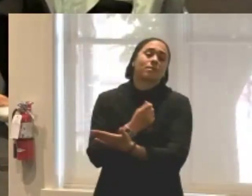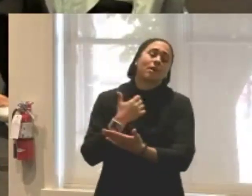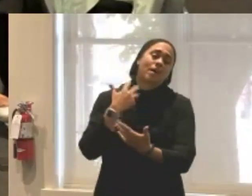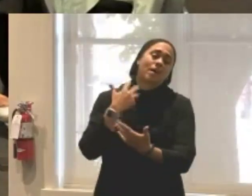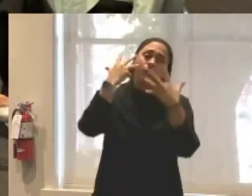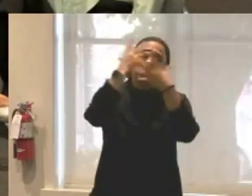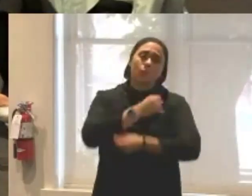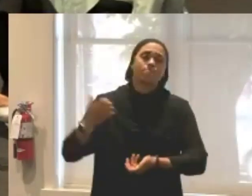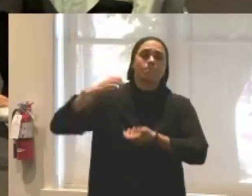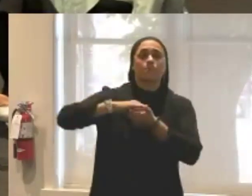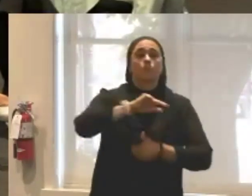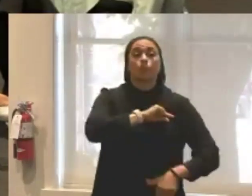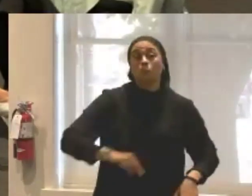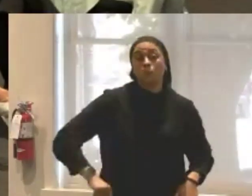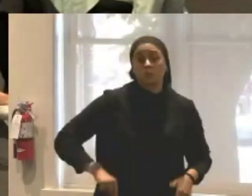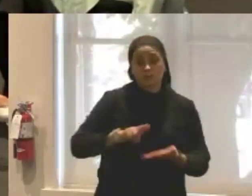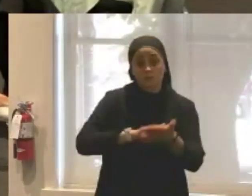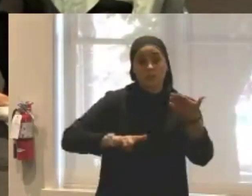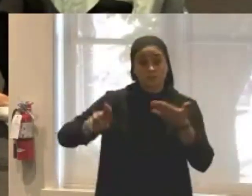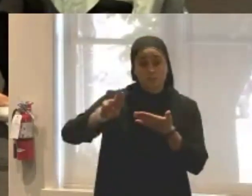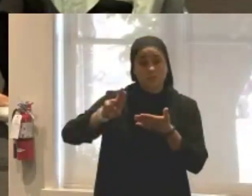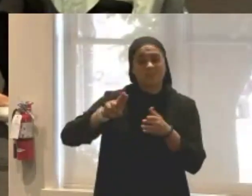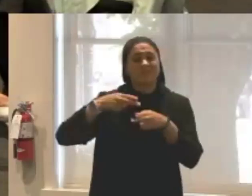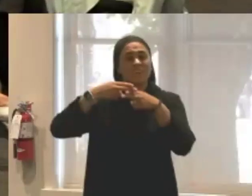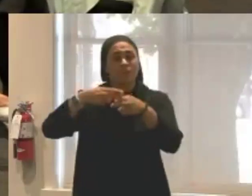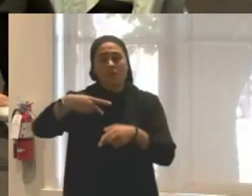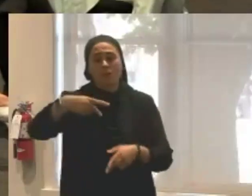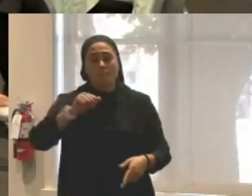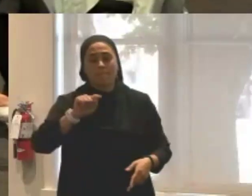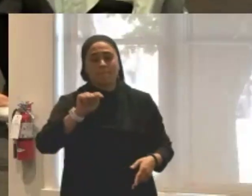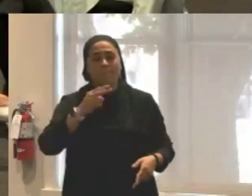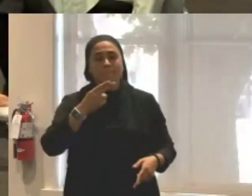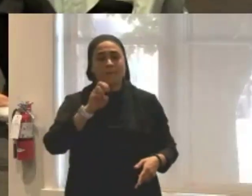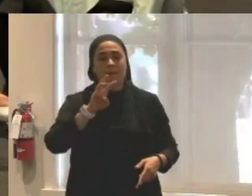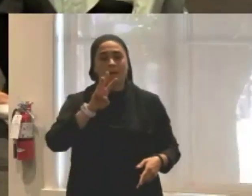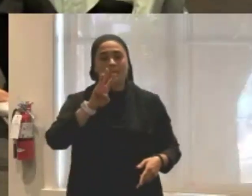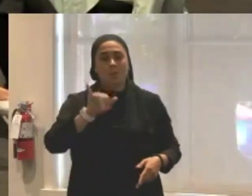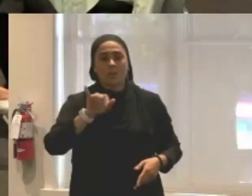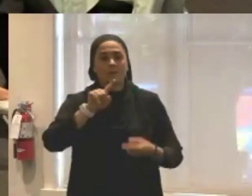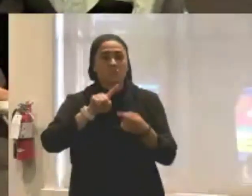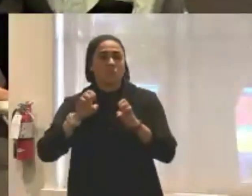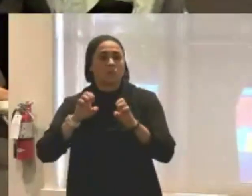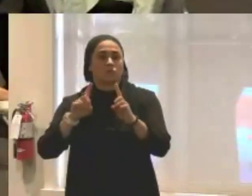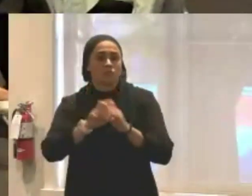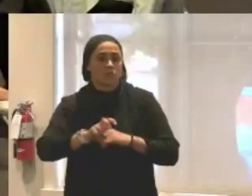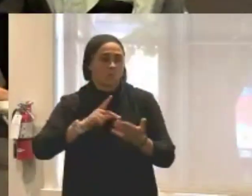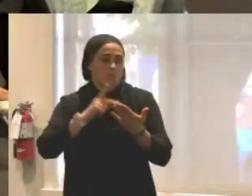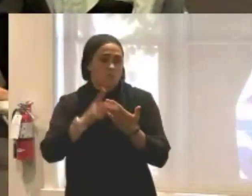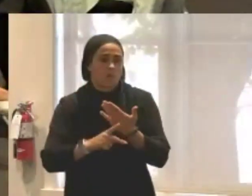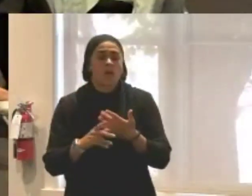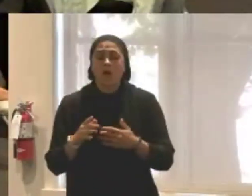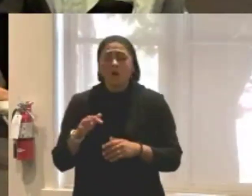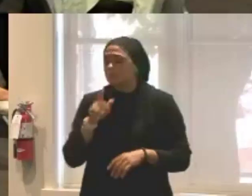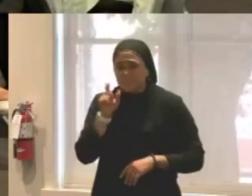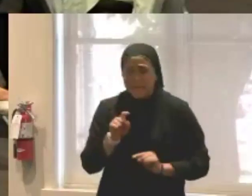beautiful partnership with Queen's University, specifically the Pathways to Education program, where even if you didn't go to Queen's,